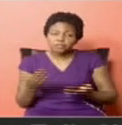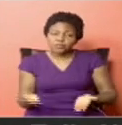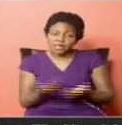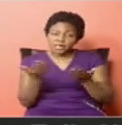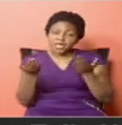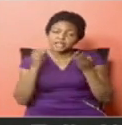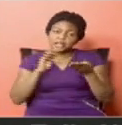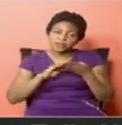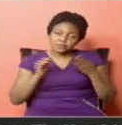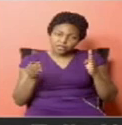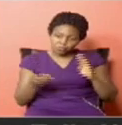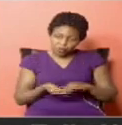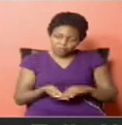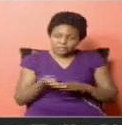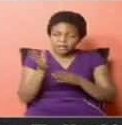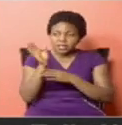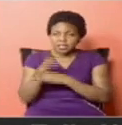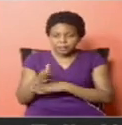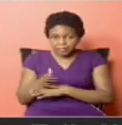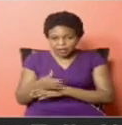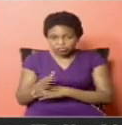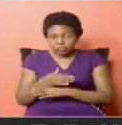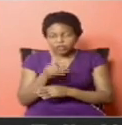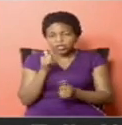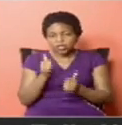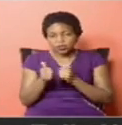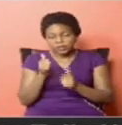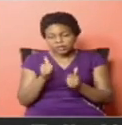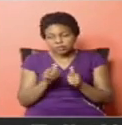stakeholders that the ministry, which is your